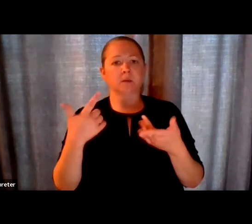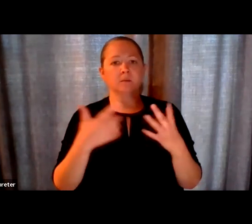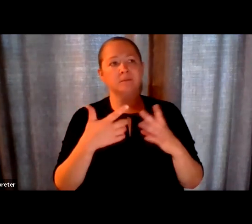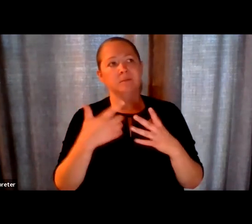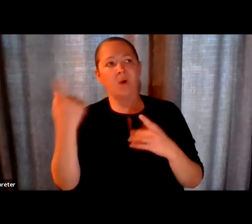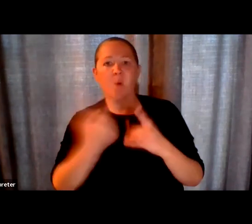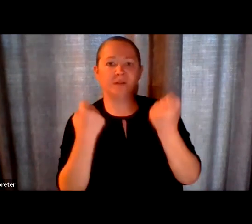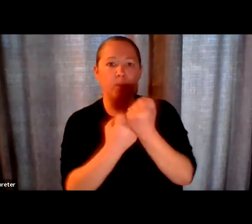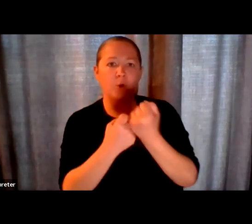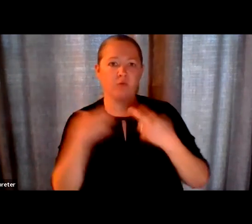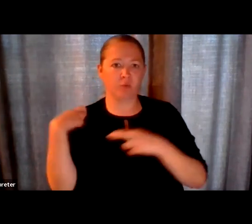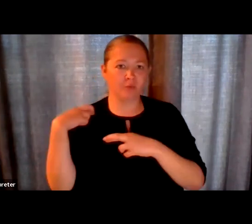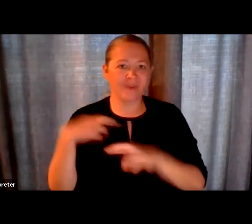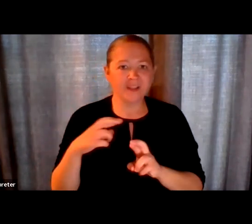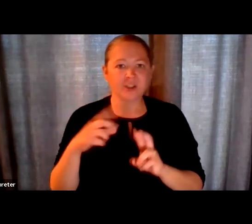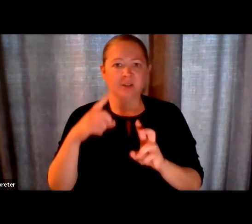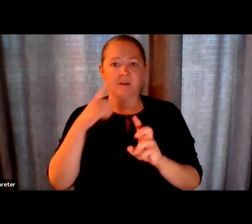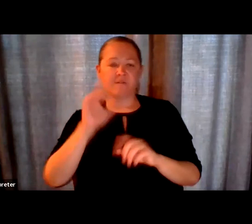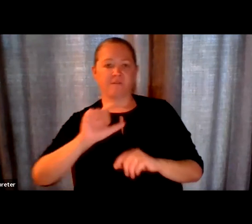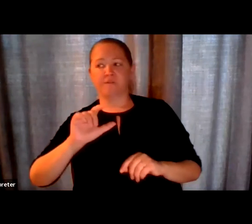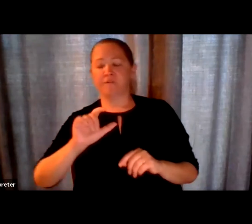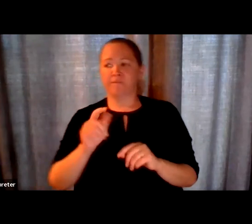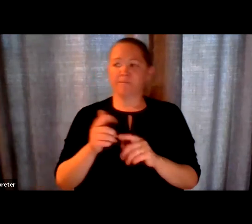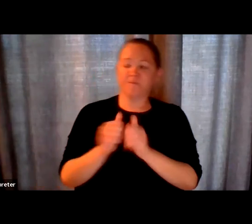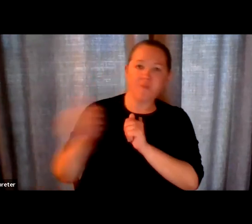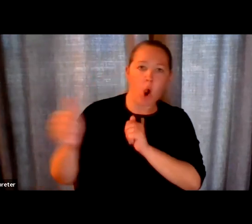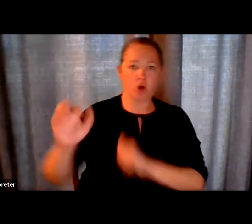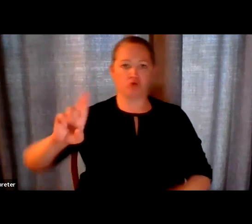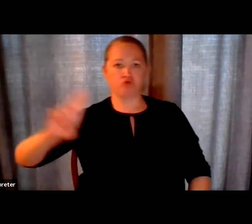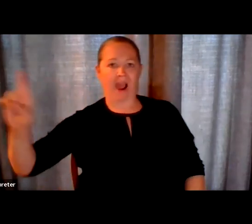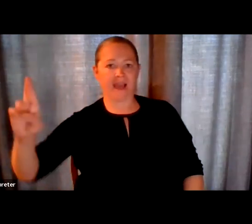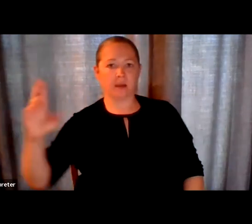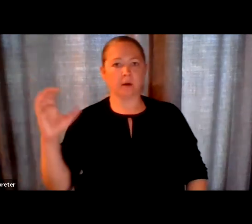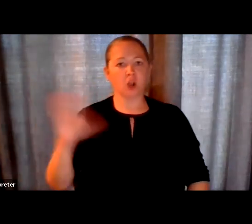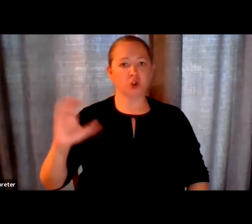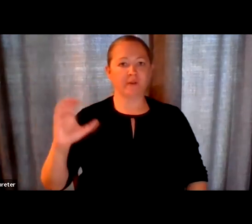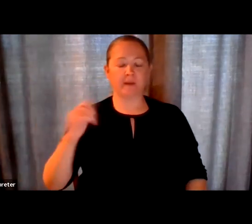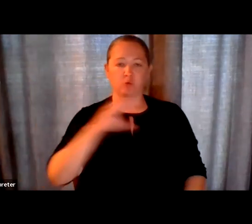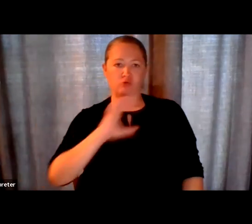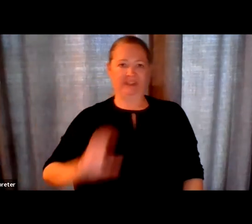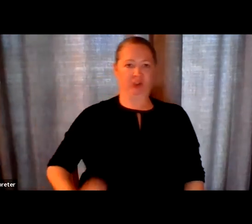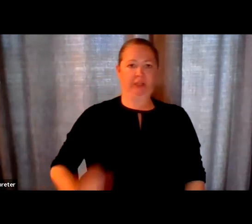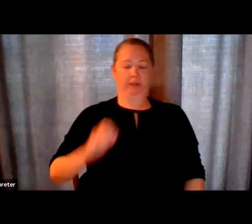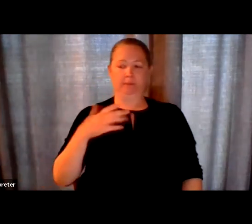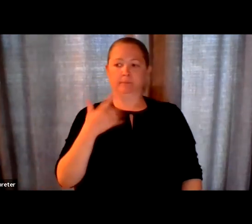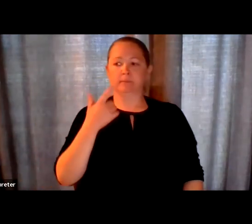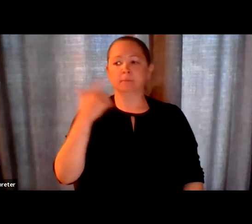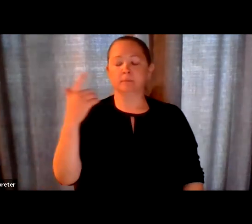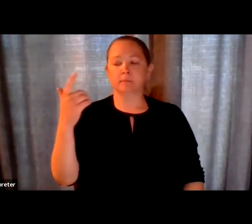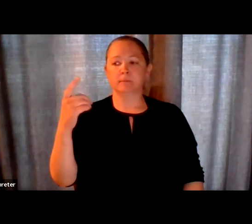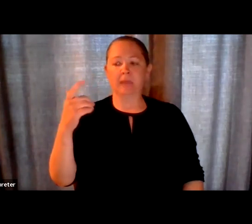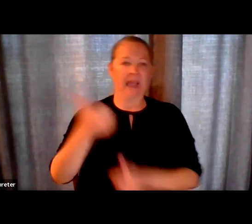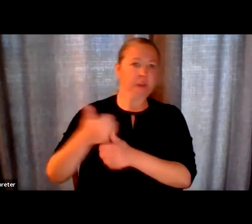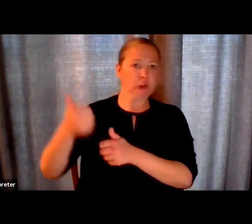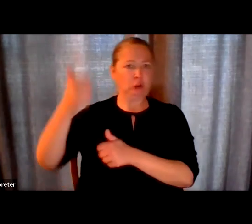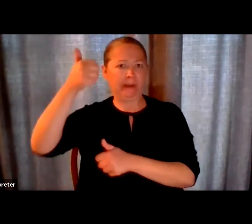always in support of far-right, conservative Christian extremists. And what's